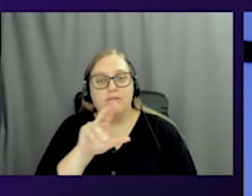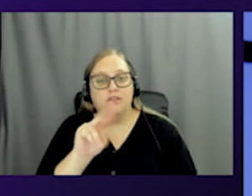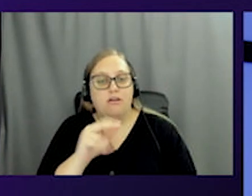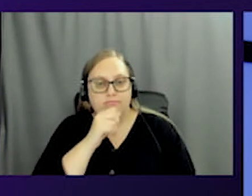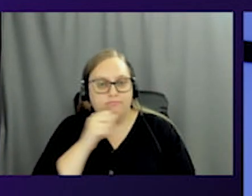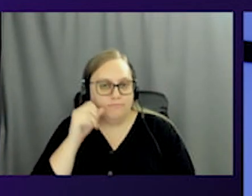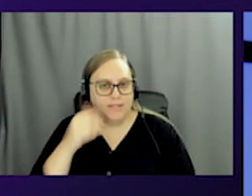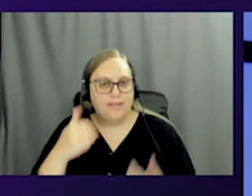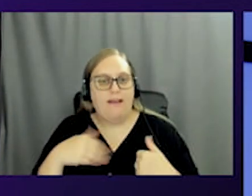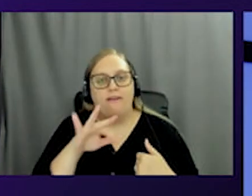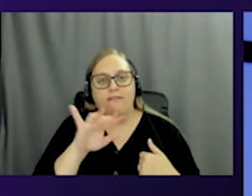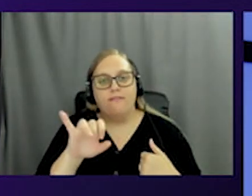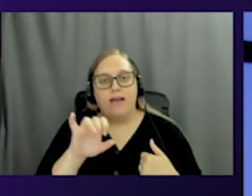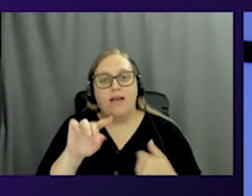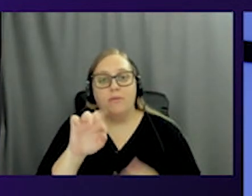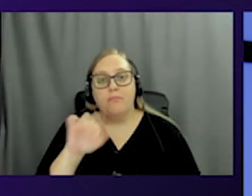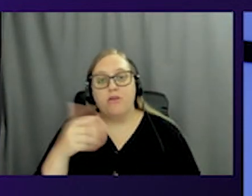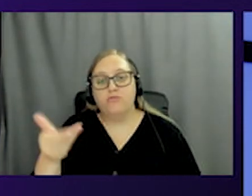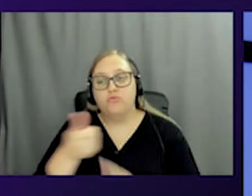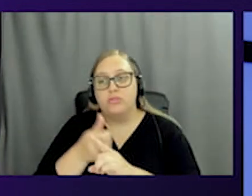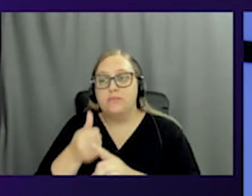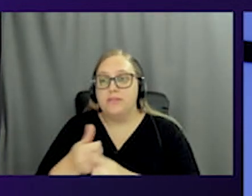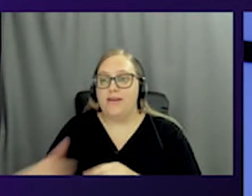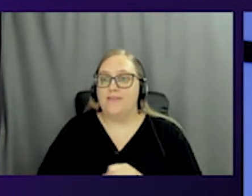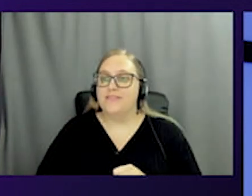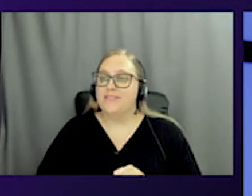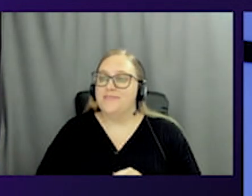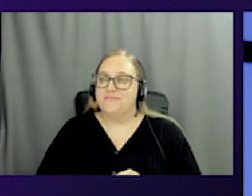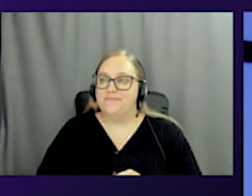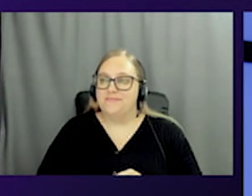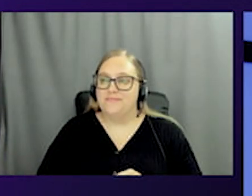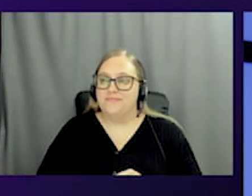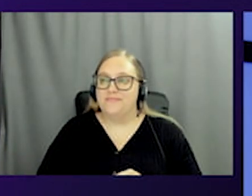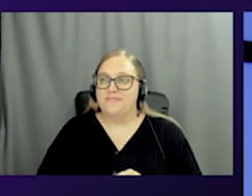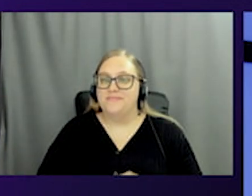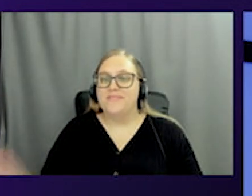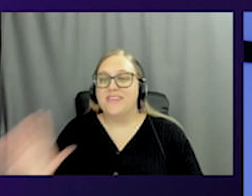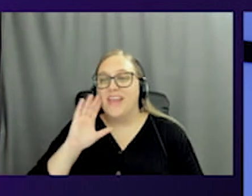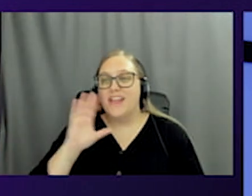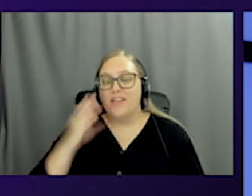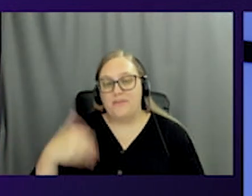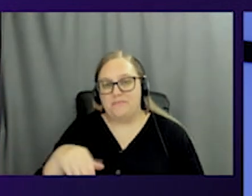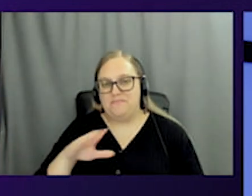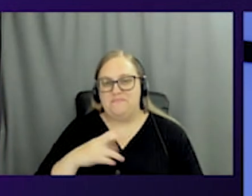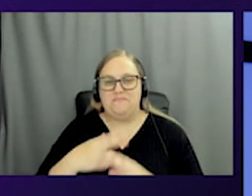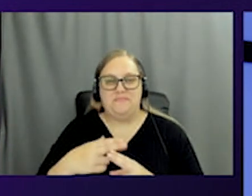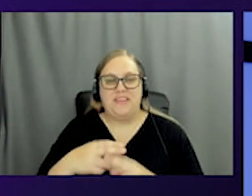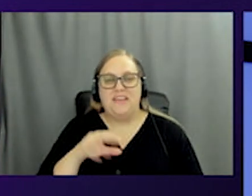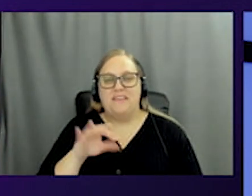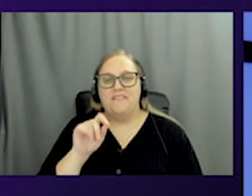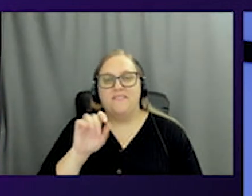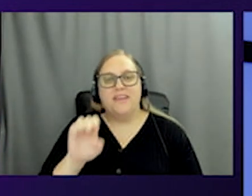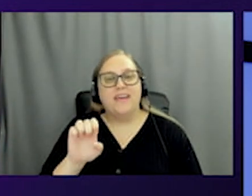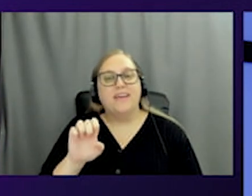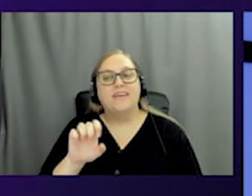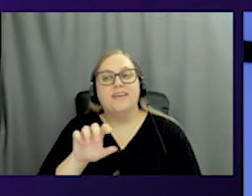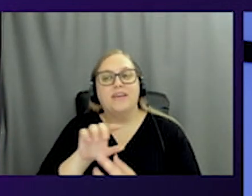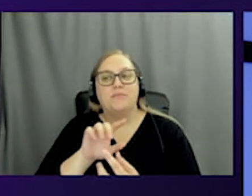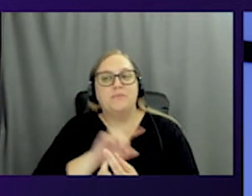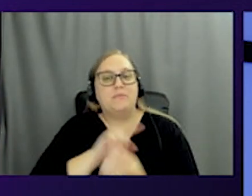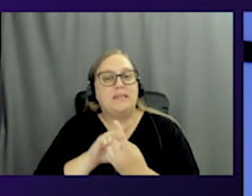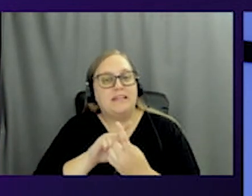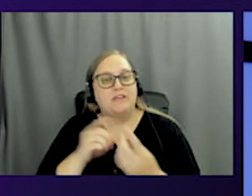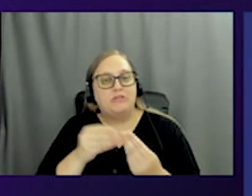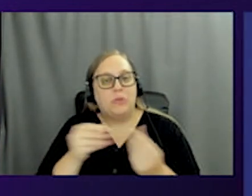Barry introduce themselves. Fei? Hey, nice to talk here. My name is Fei. I'm leading the HPC solution